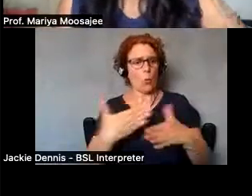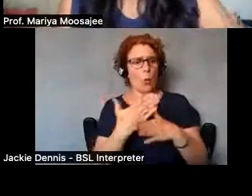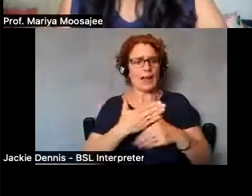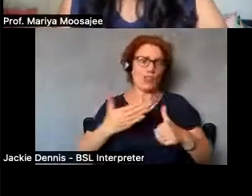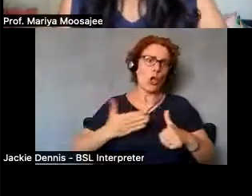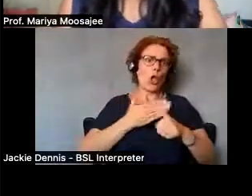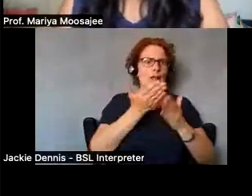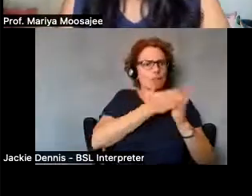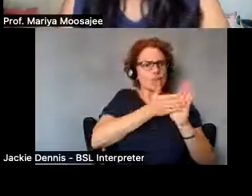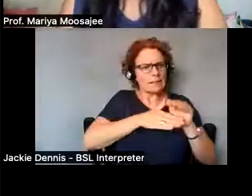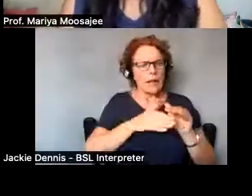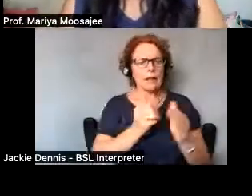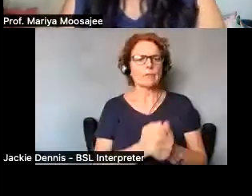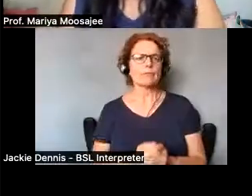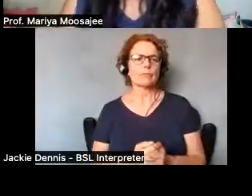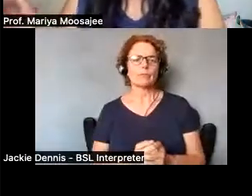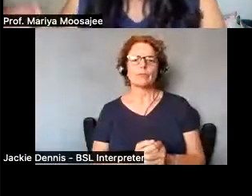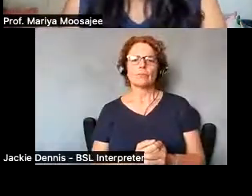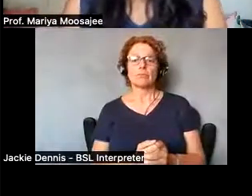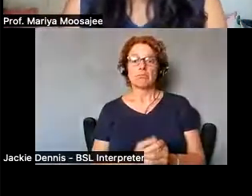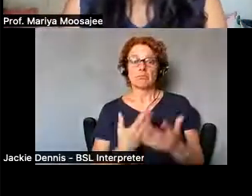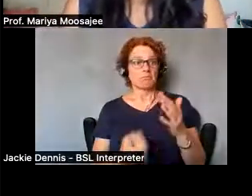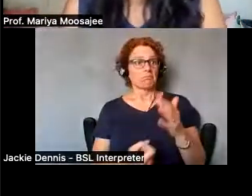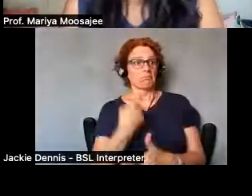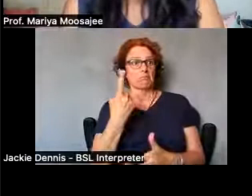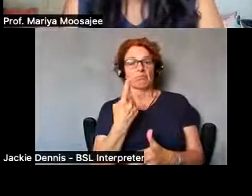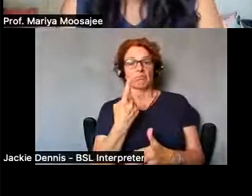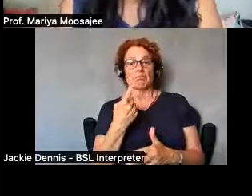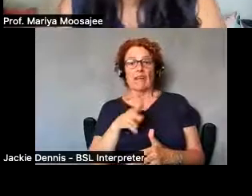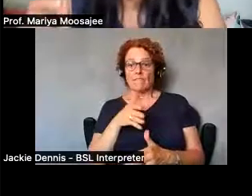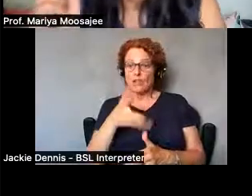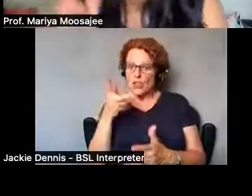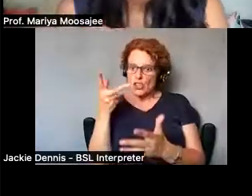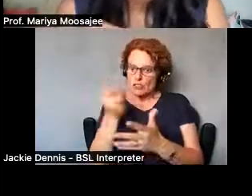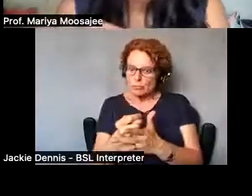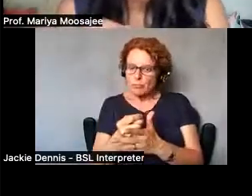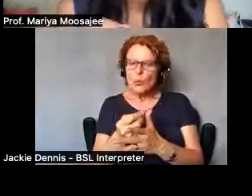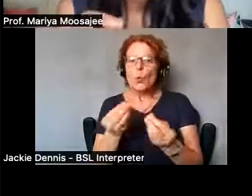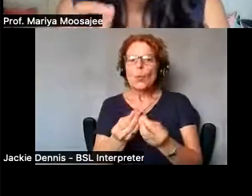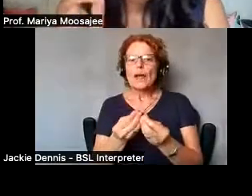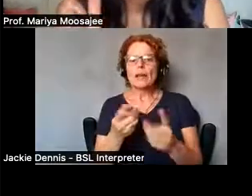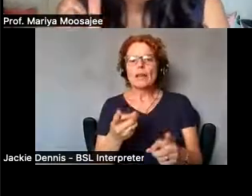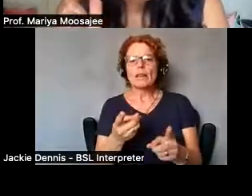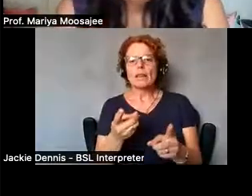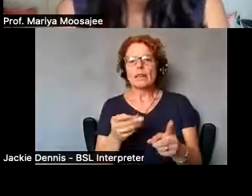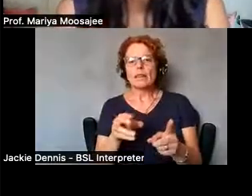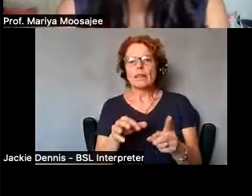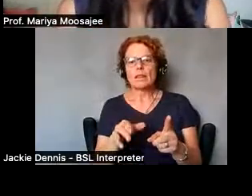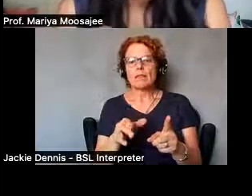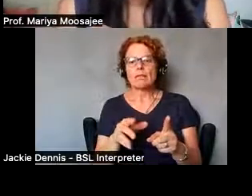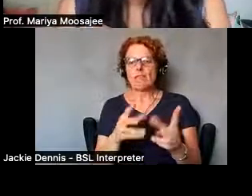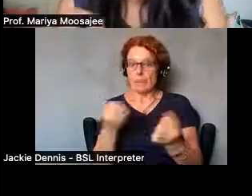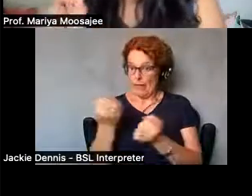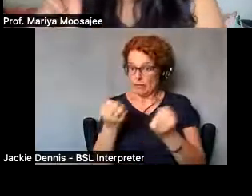And what we found was that when we injected our zebrafish with the